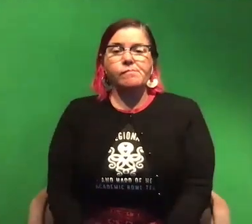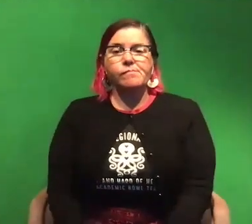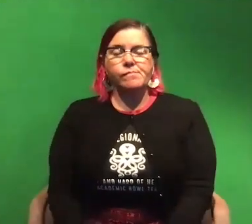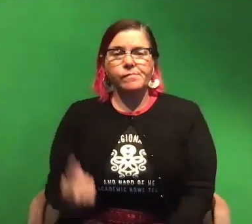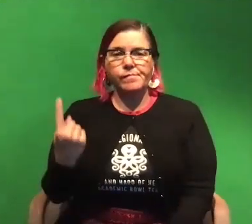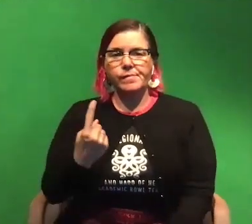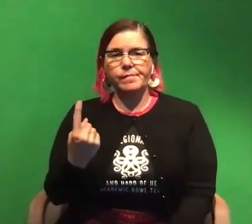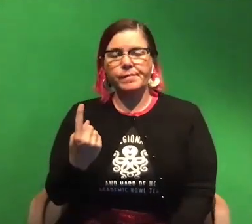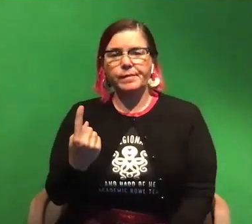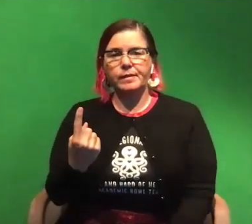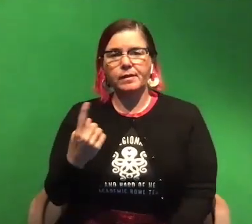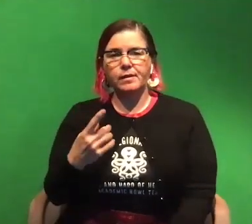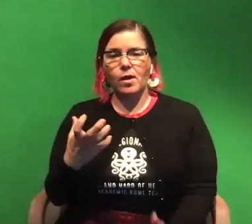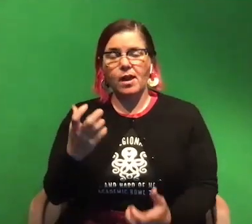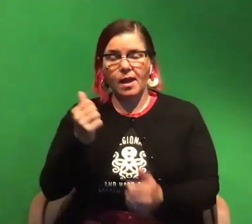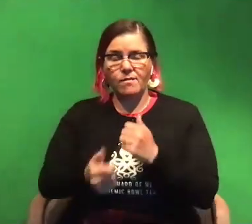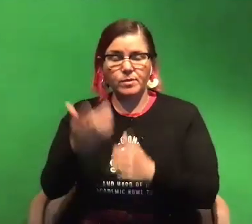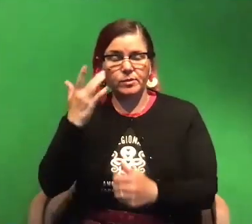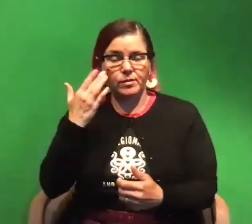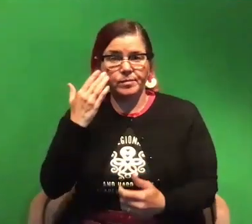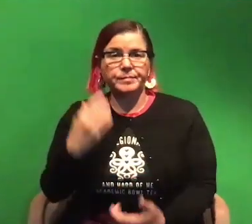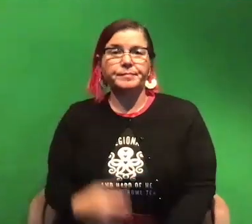that I'd like everyone to know?